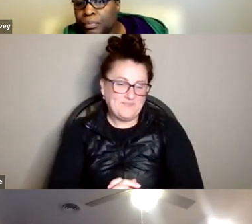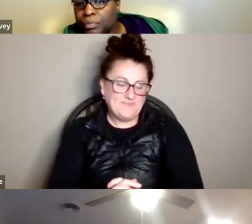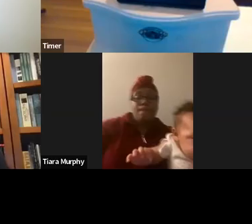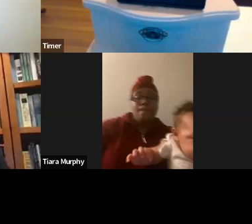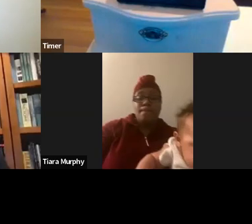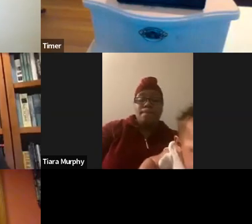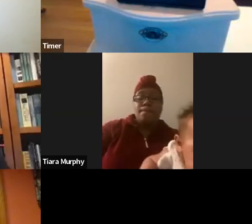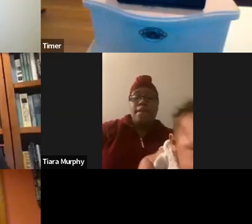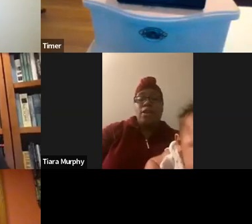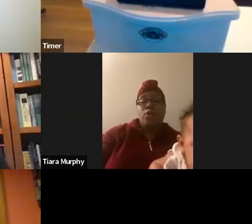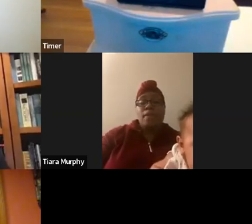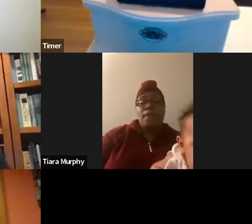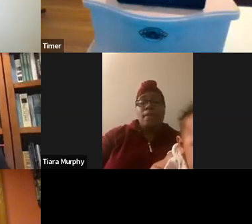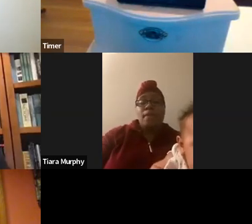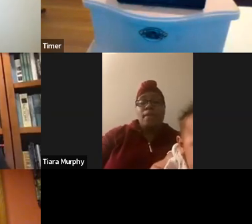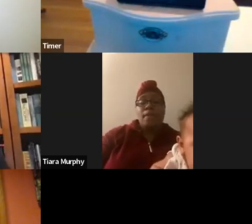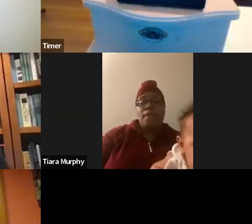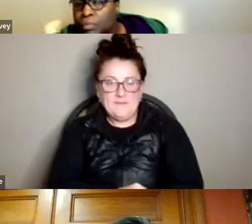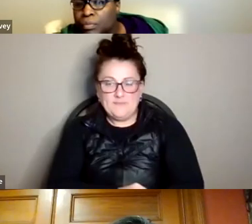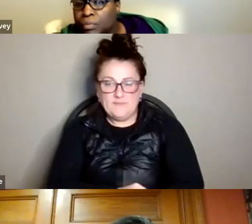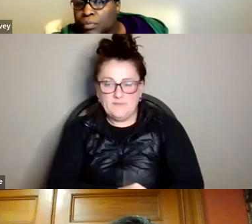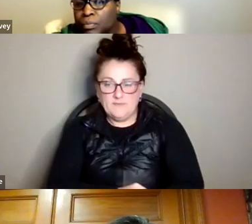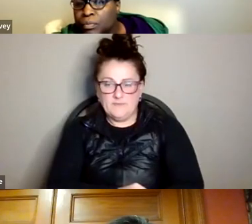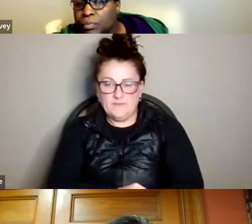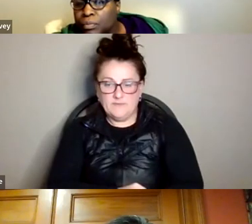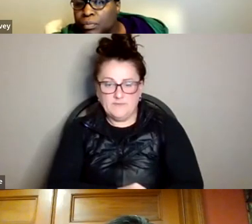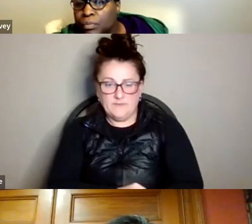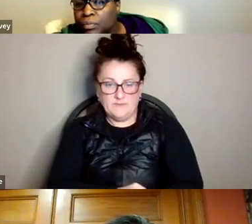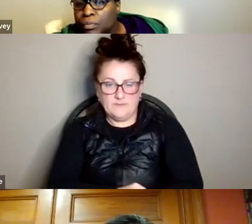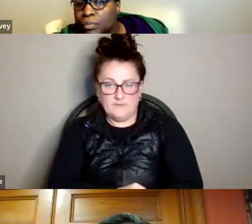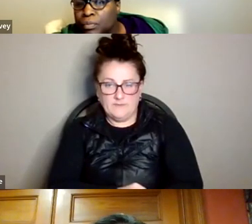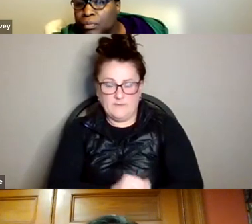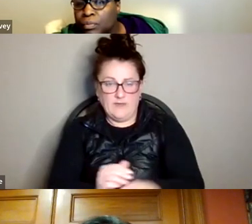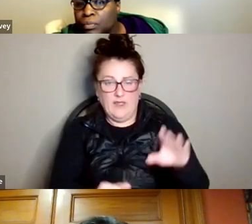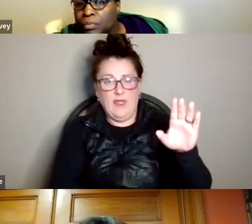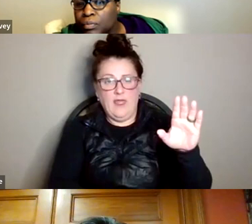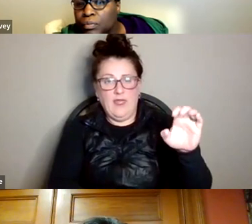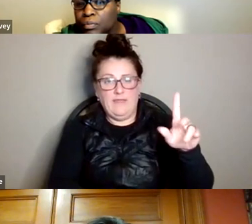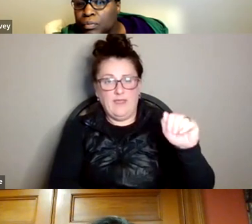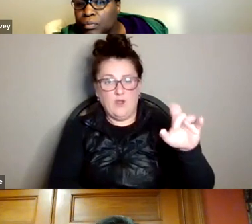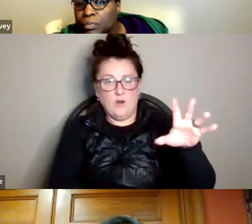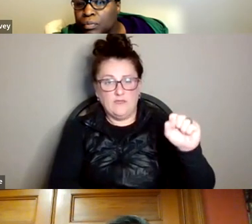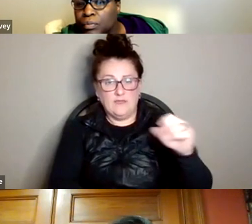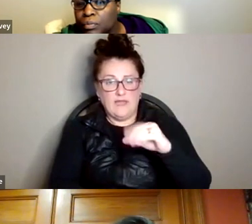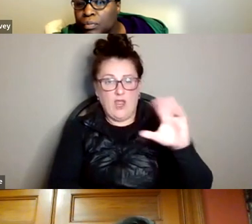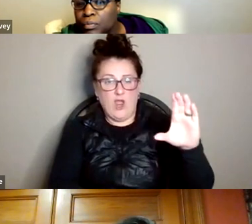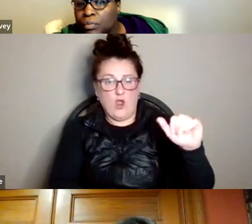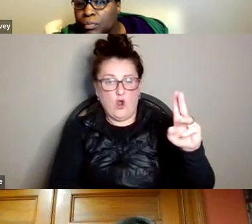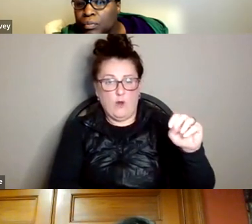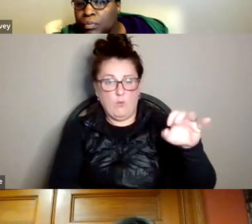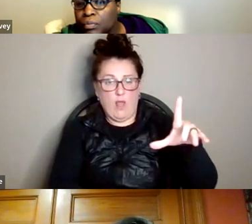Thank you so much. Thank you. We have Jessica Curtis and Carmen Morales